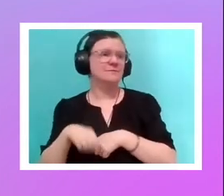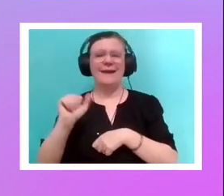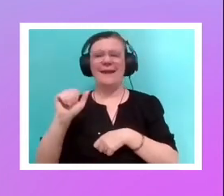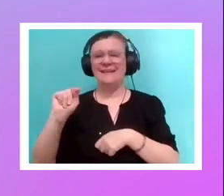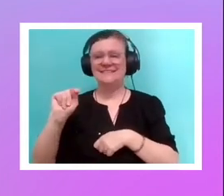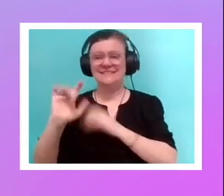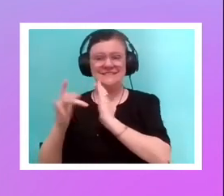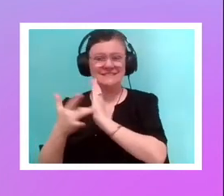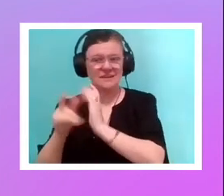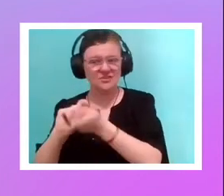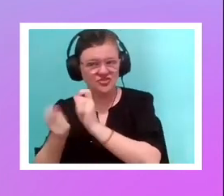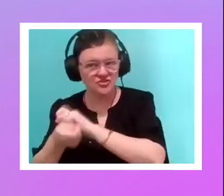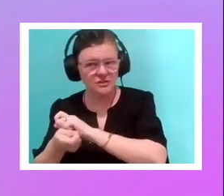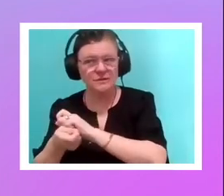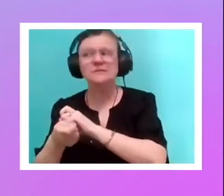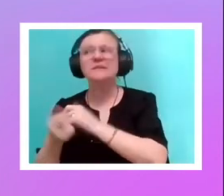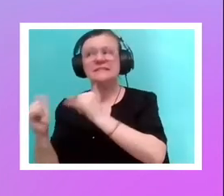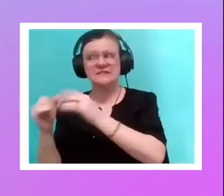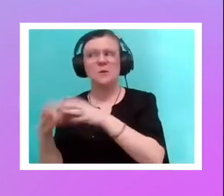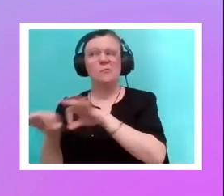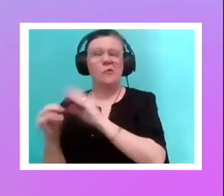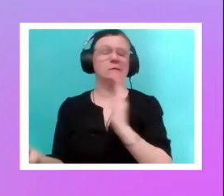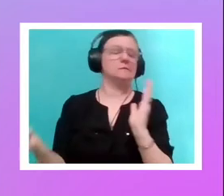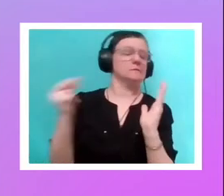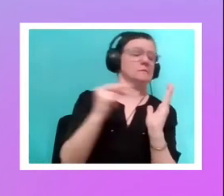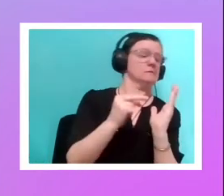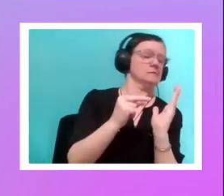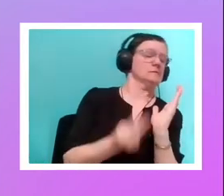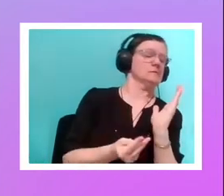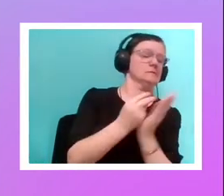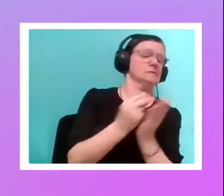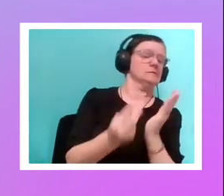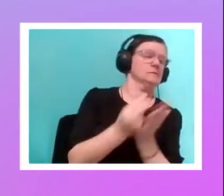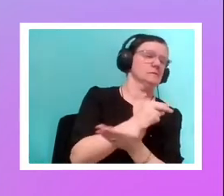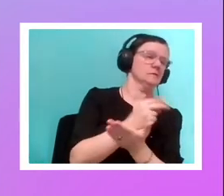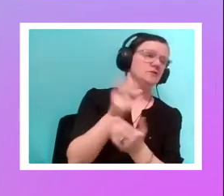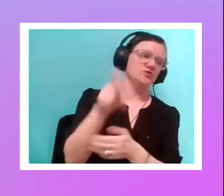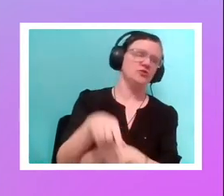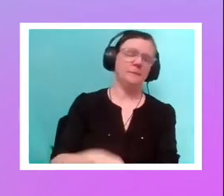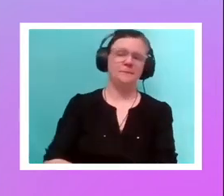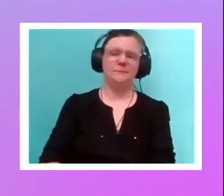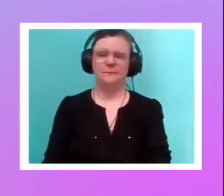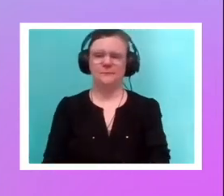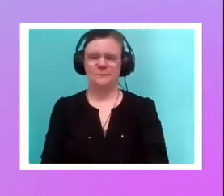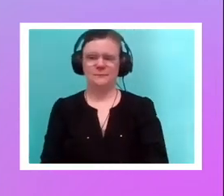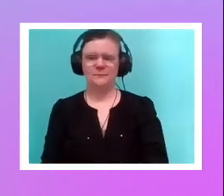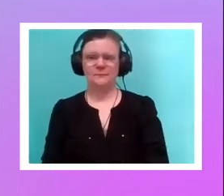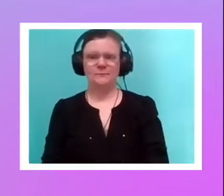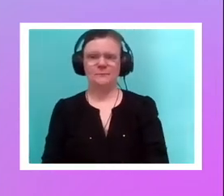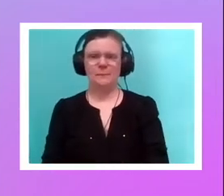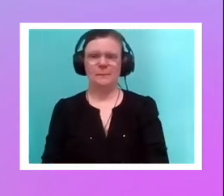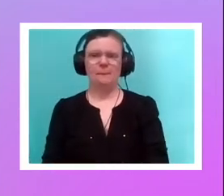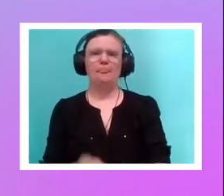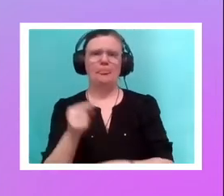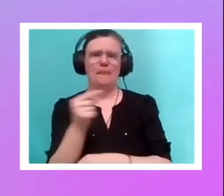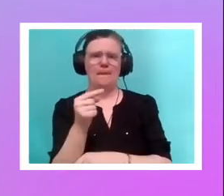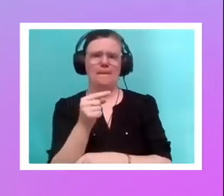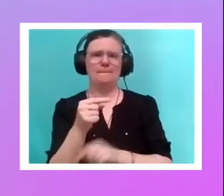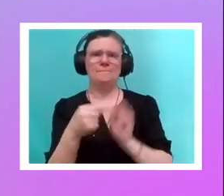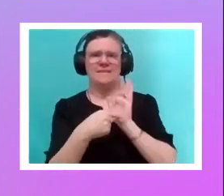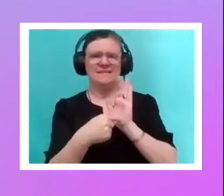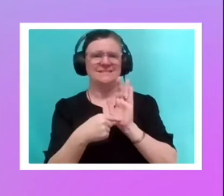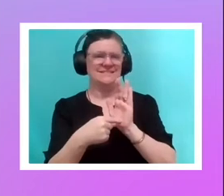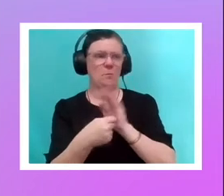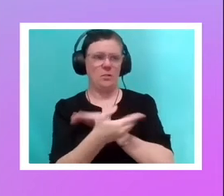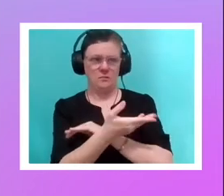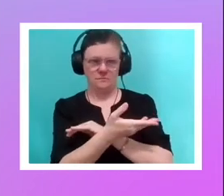use. So it's still worth going back and checking things and reviewing. There's actually a sample statement on gov.uk that can be